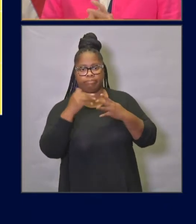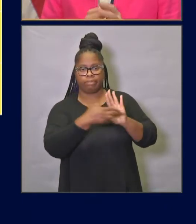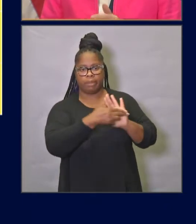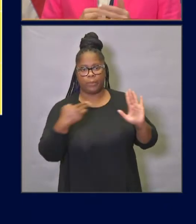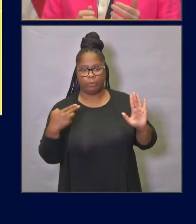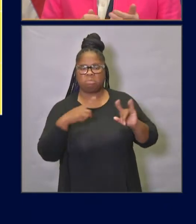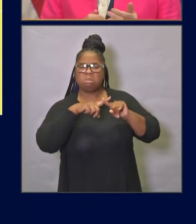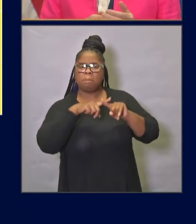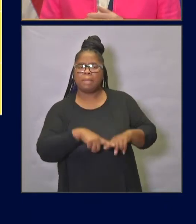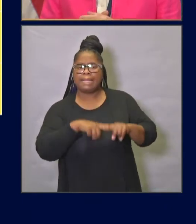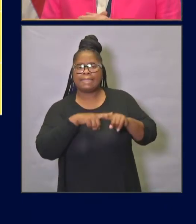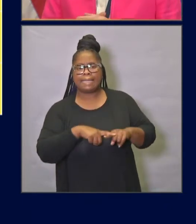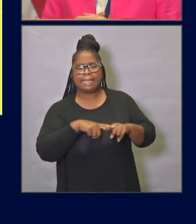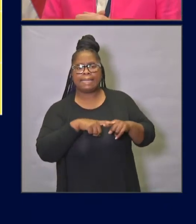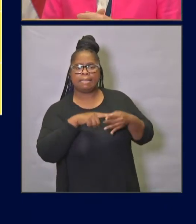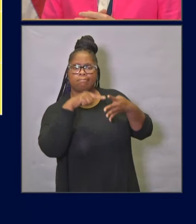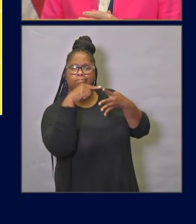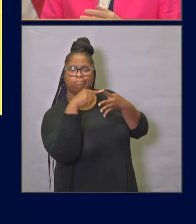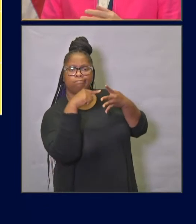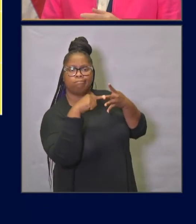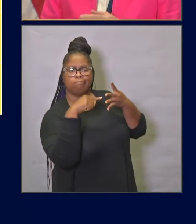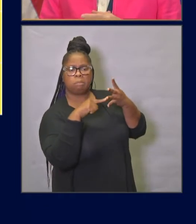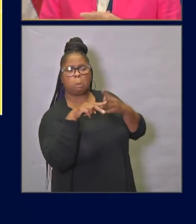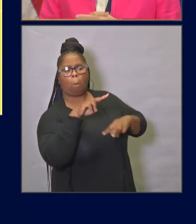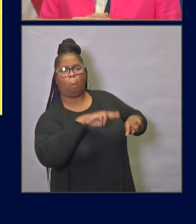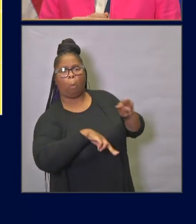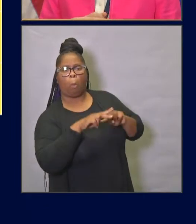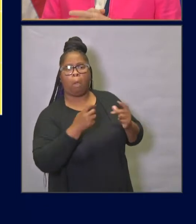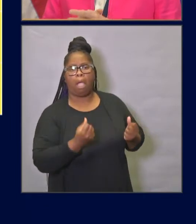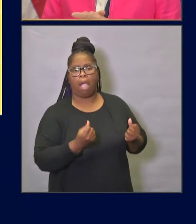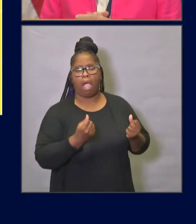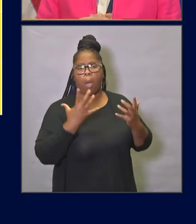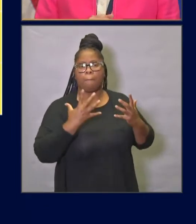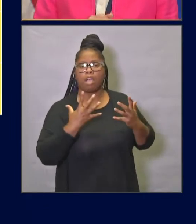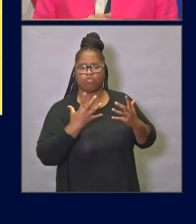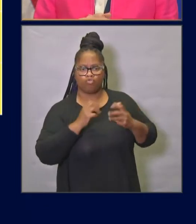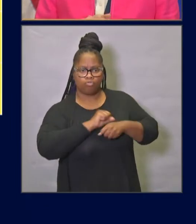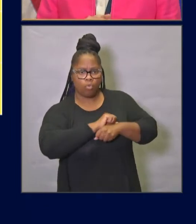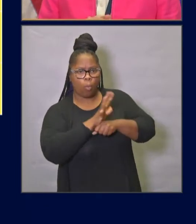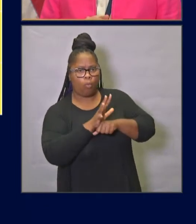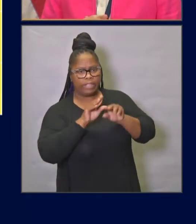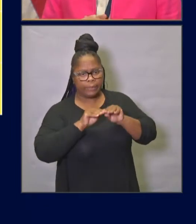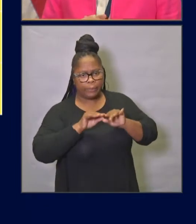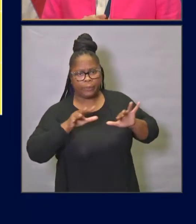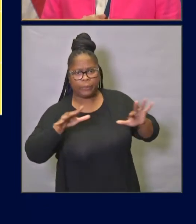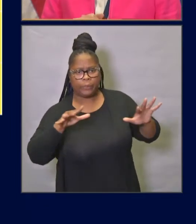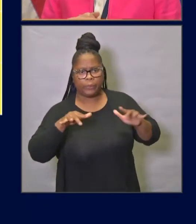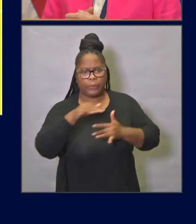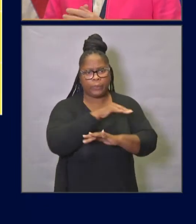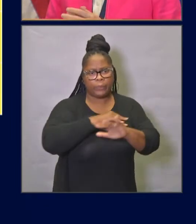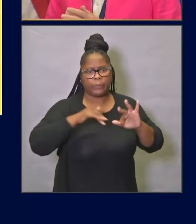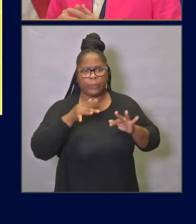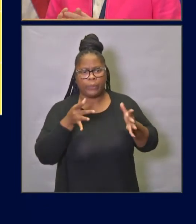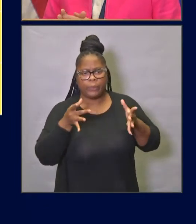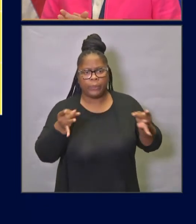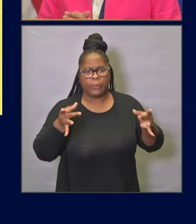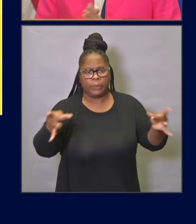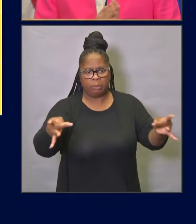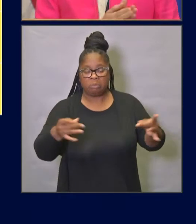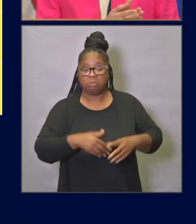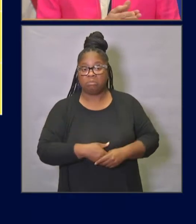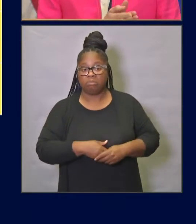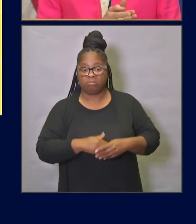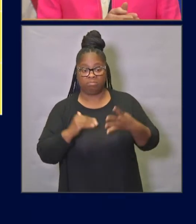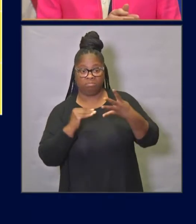on measures that they use to assess the level of COVID-19 community transmission. And it ranges